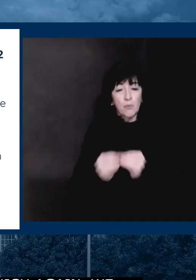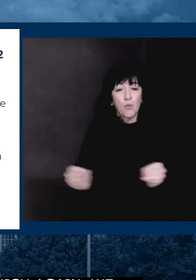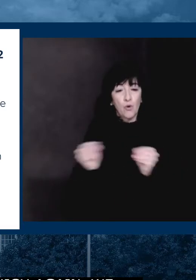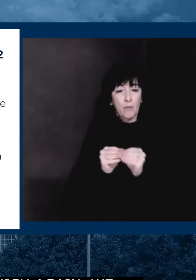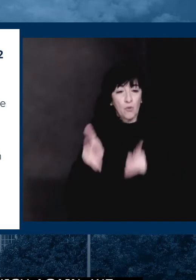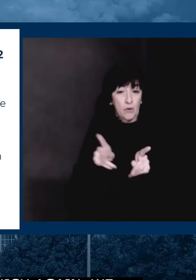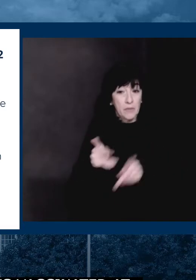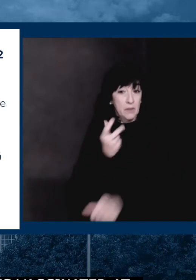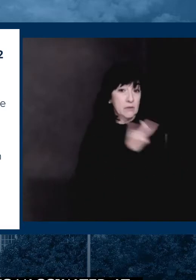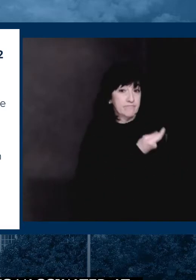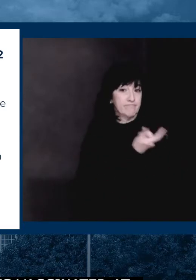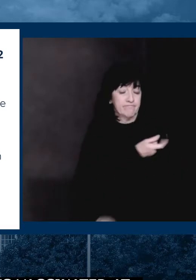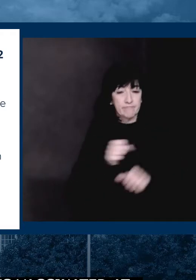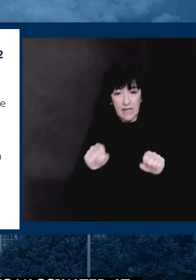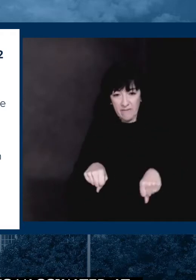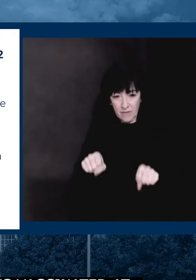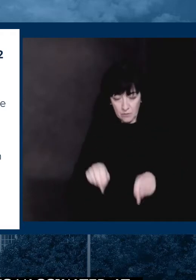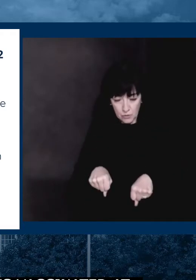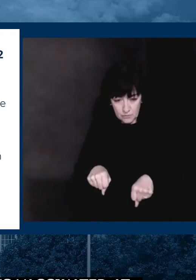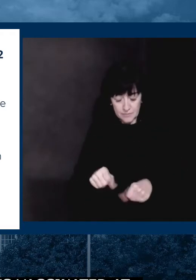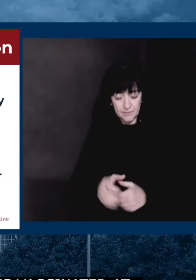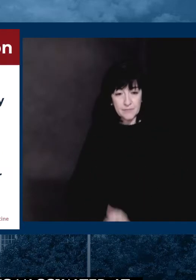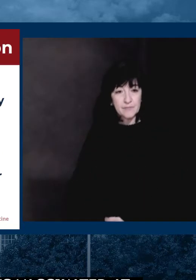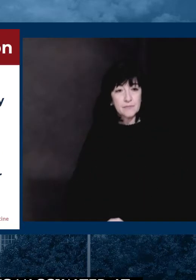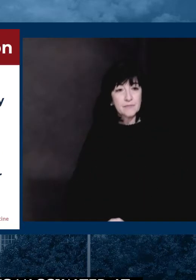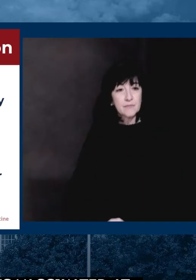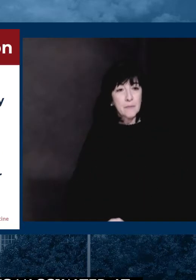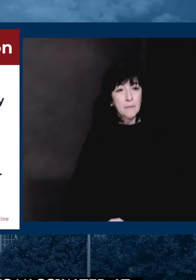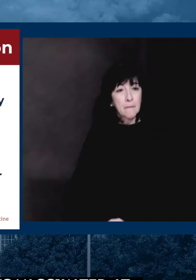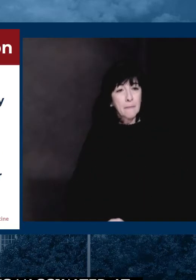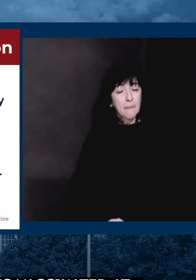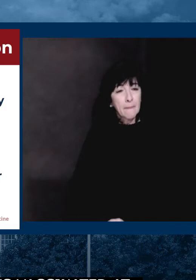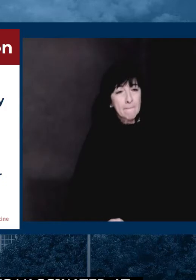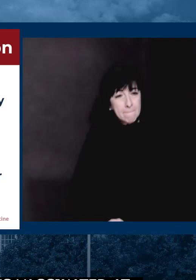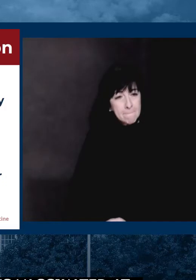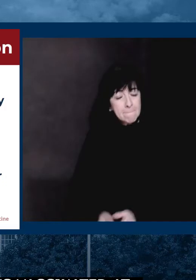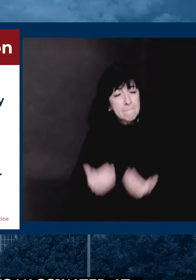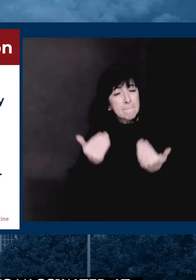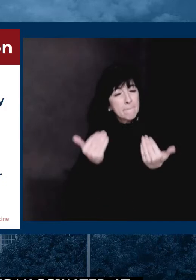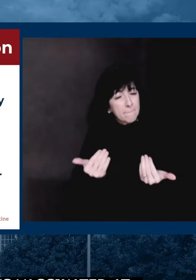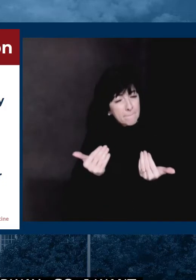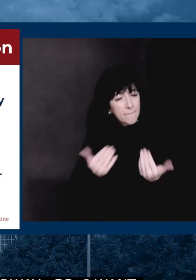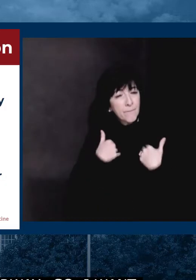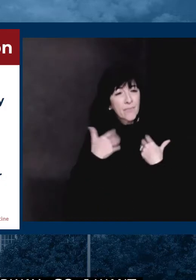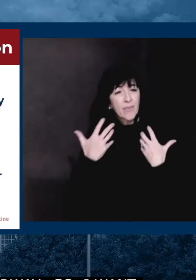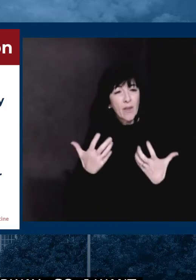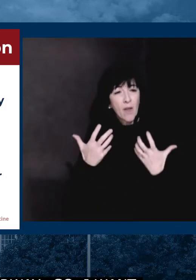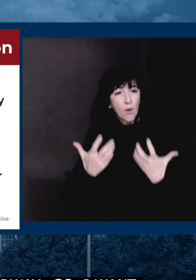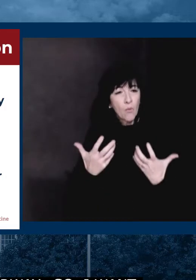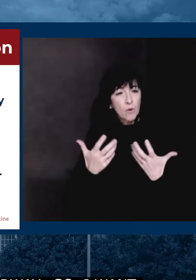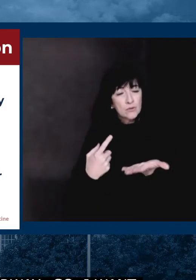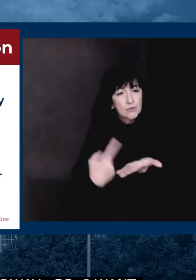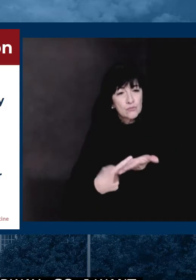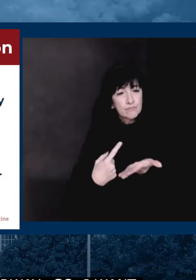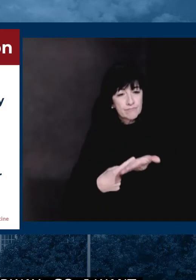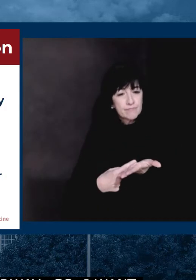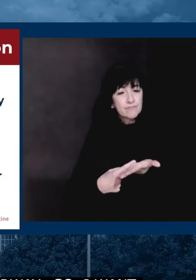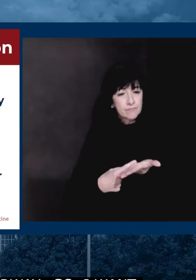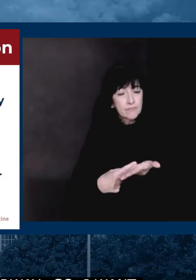So I want to talk about now some discussions and decisions that have been made about